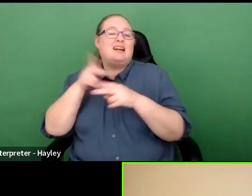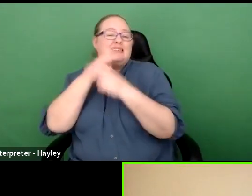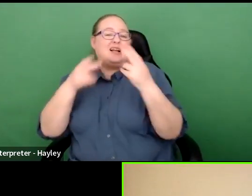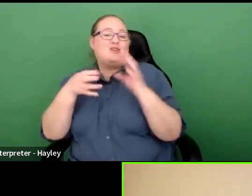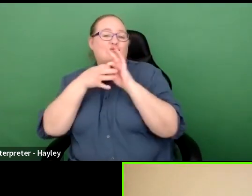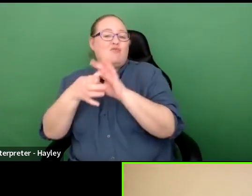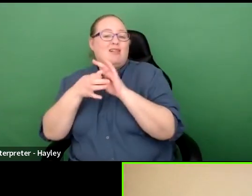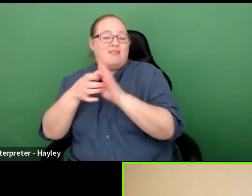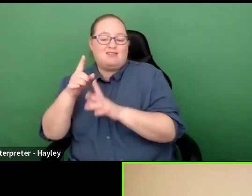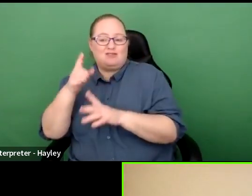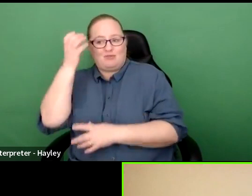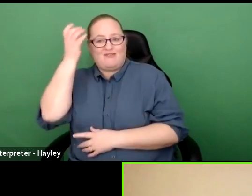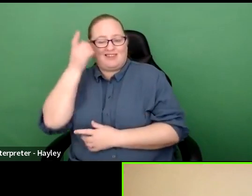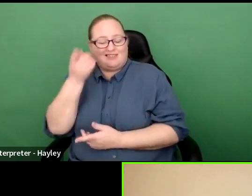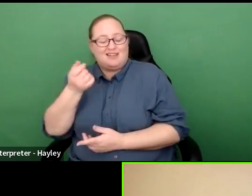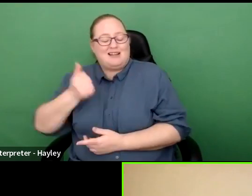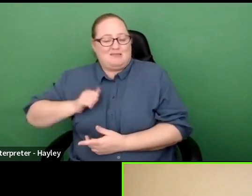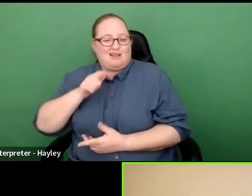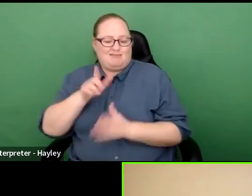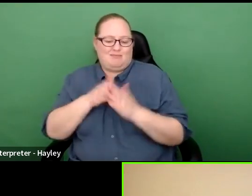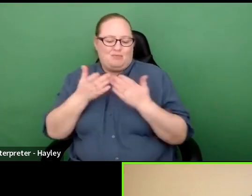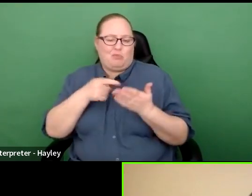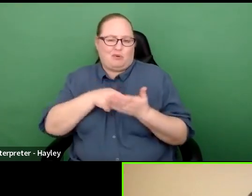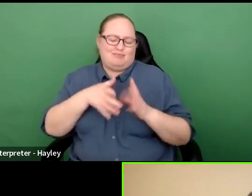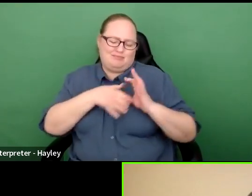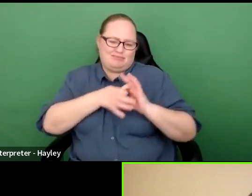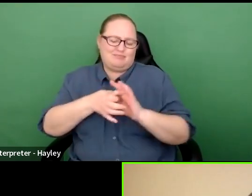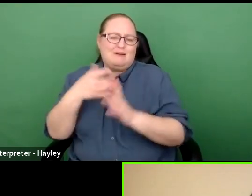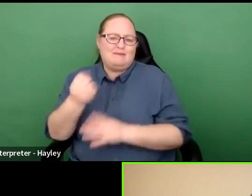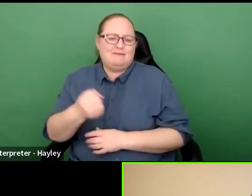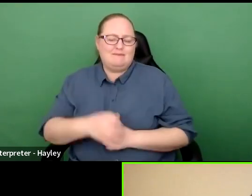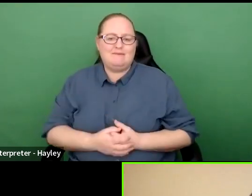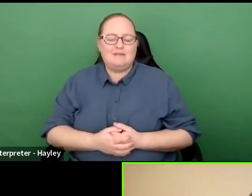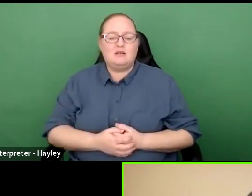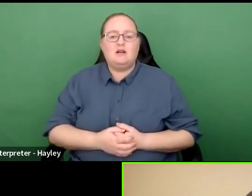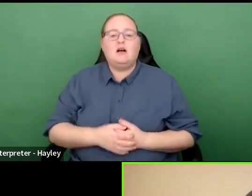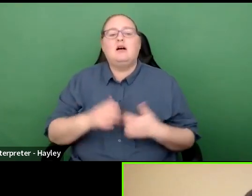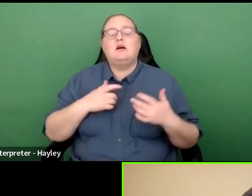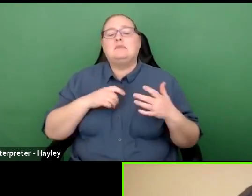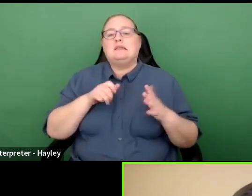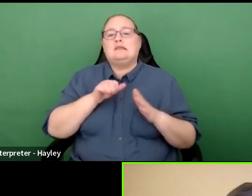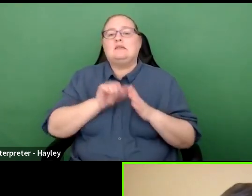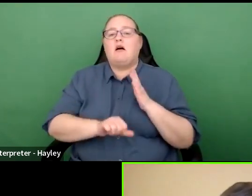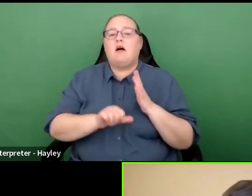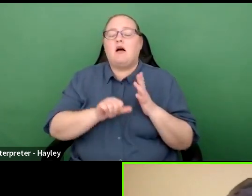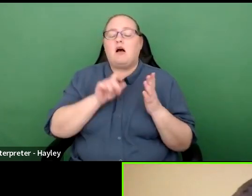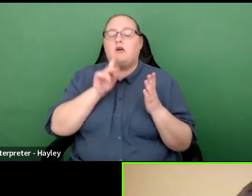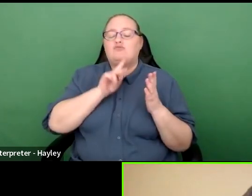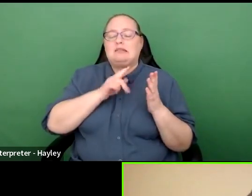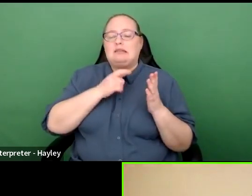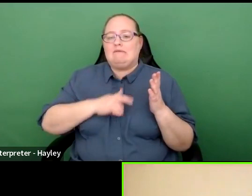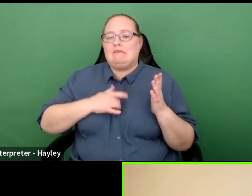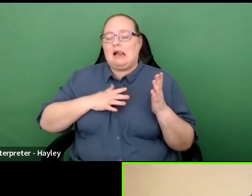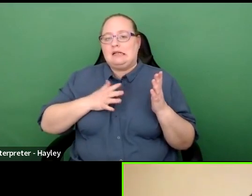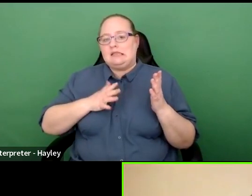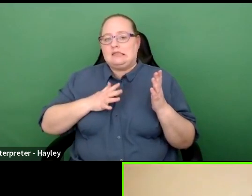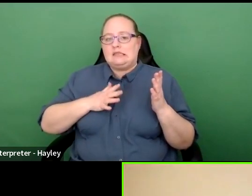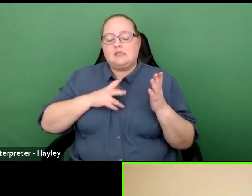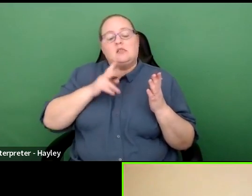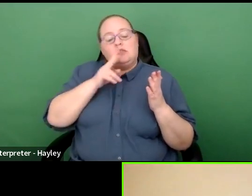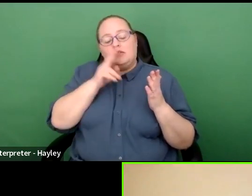relations. I should say I began to read this book with some hesitation because I read many